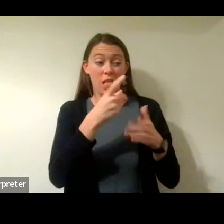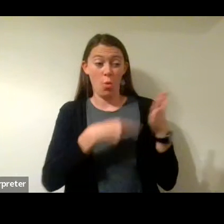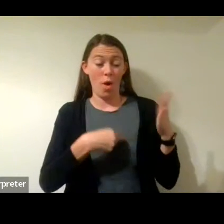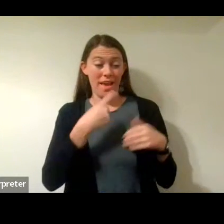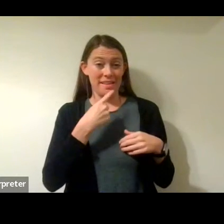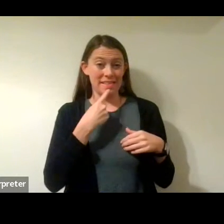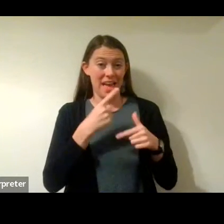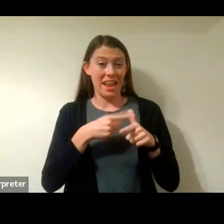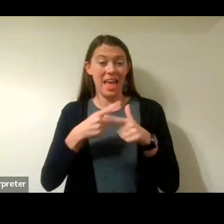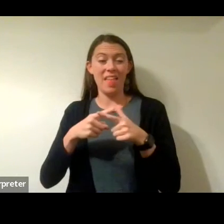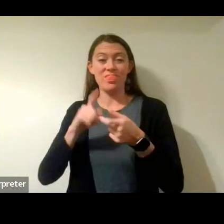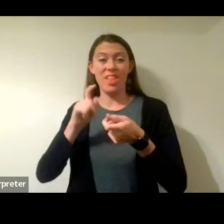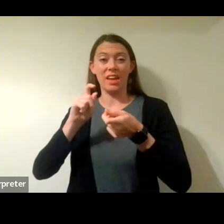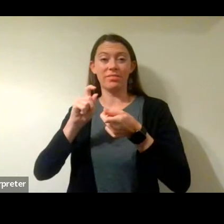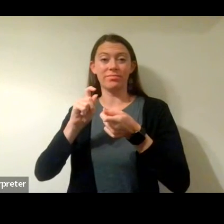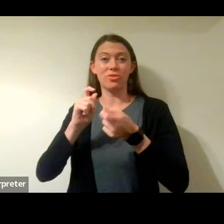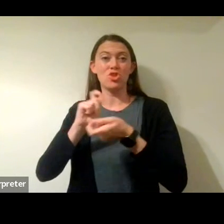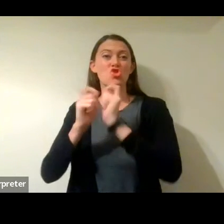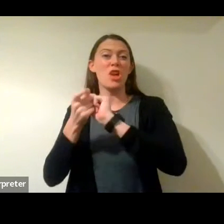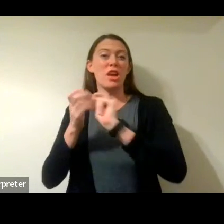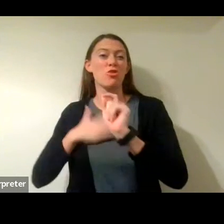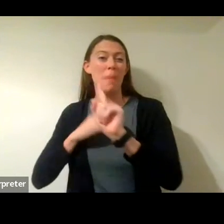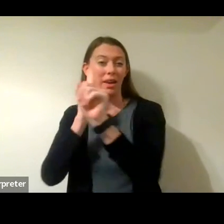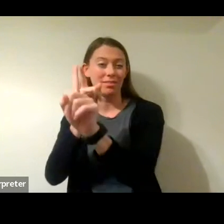if it's just me out there, it's